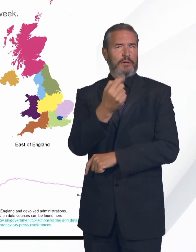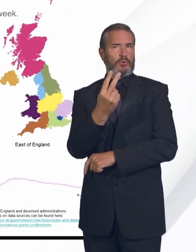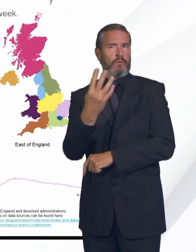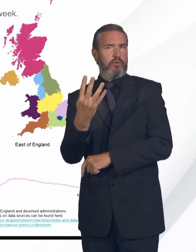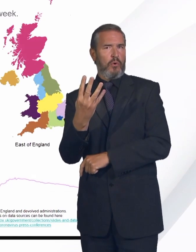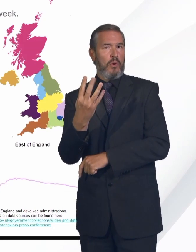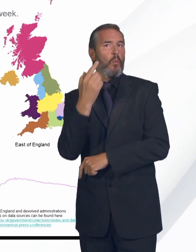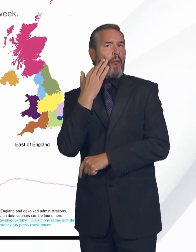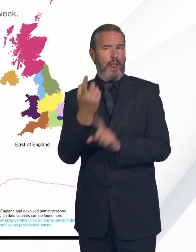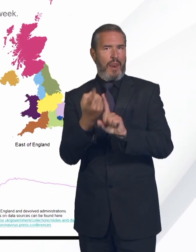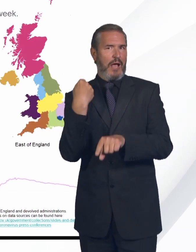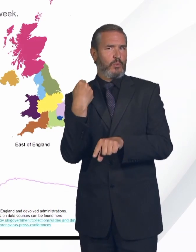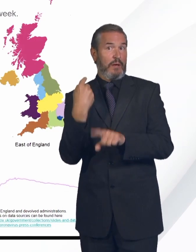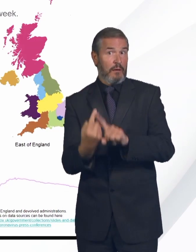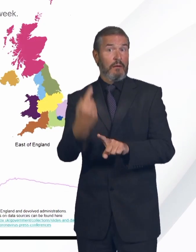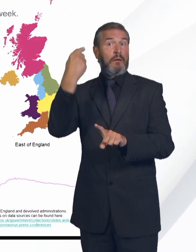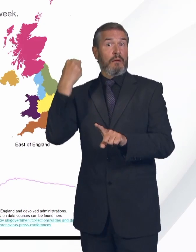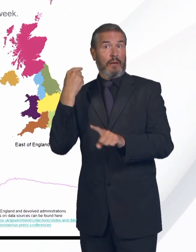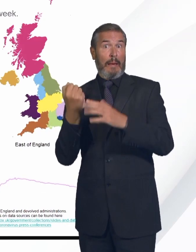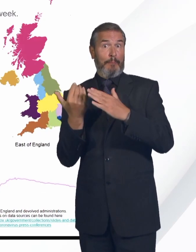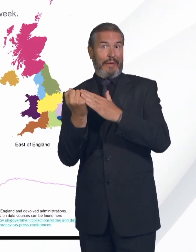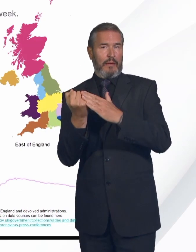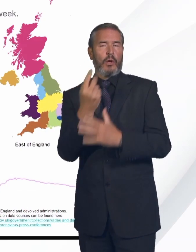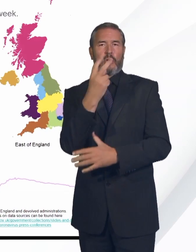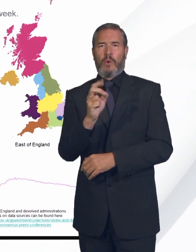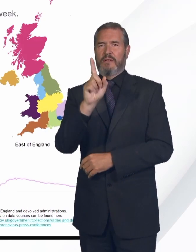7,622 a week ago and down from a peak of